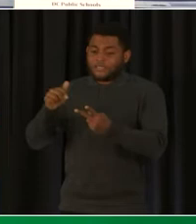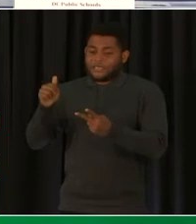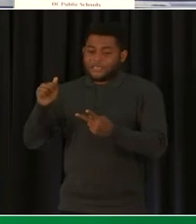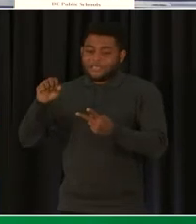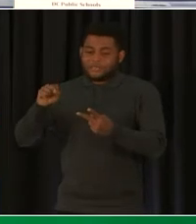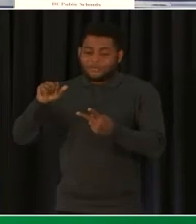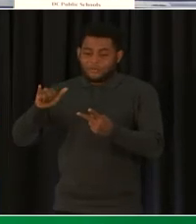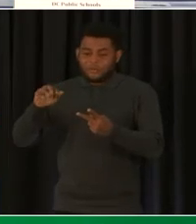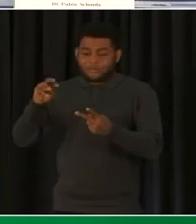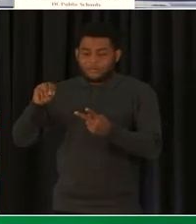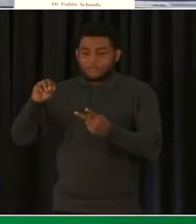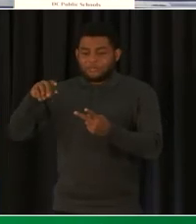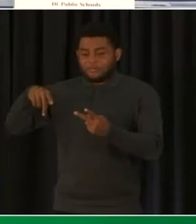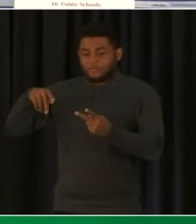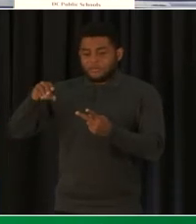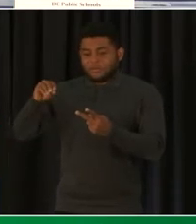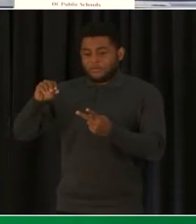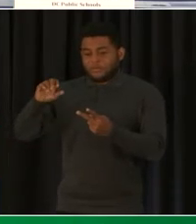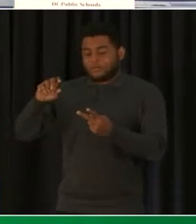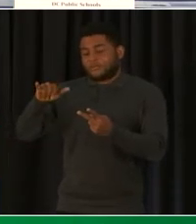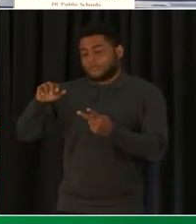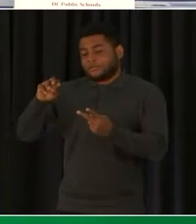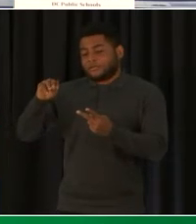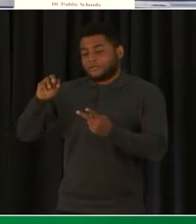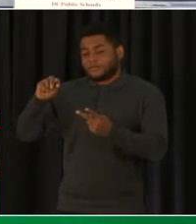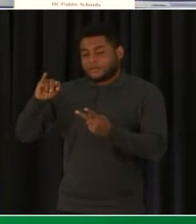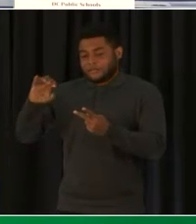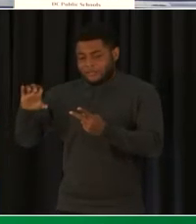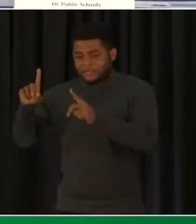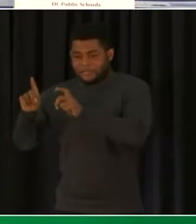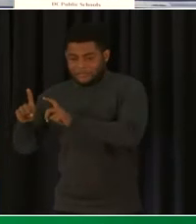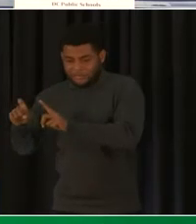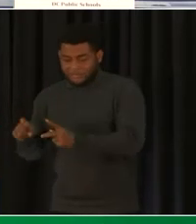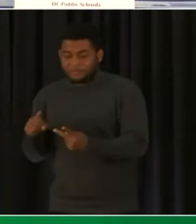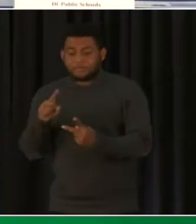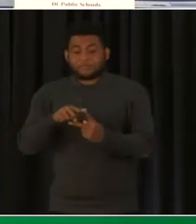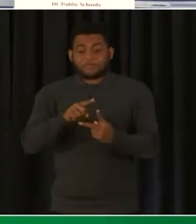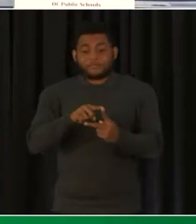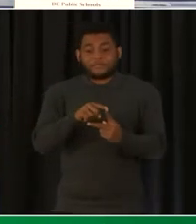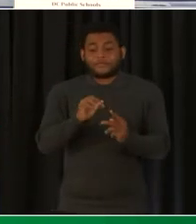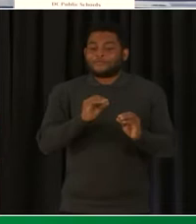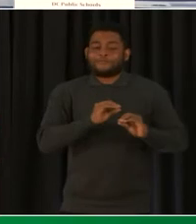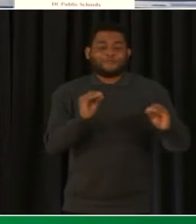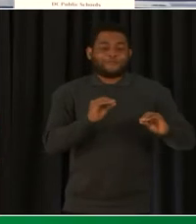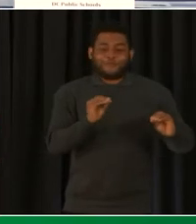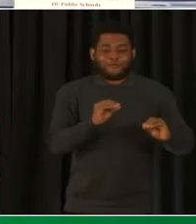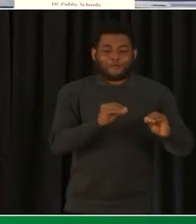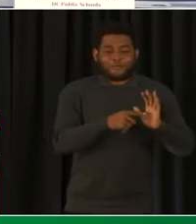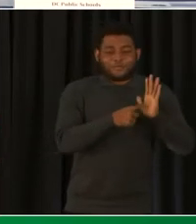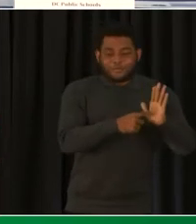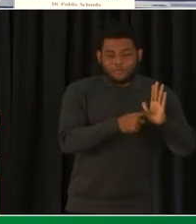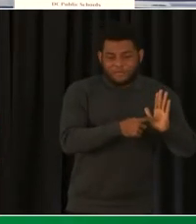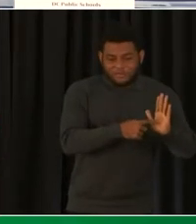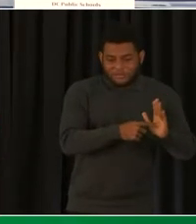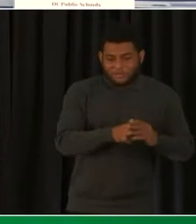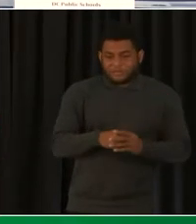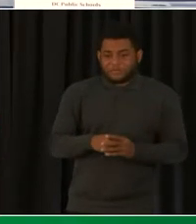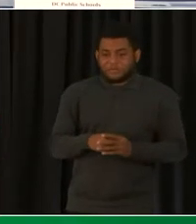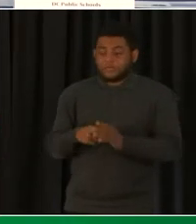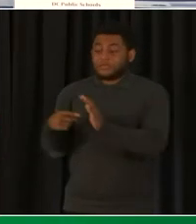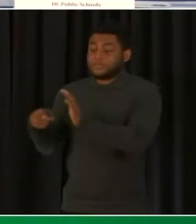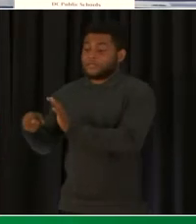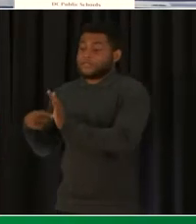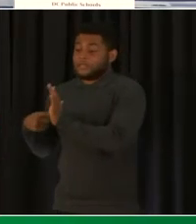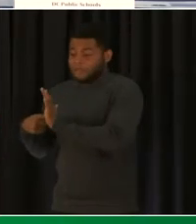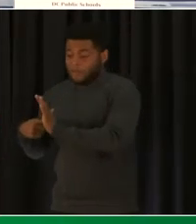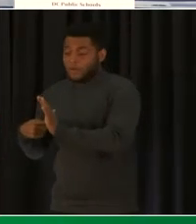and asymptomatic testing. So symptomatic testing is a student is presenting with COVID-like symptoms.